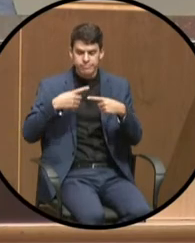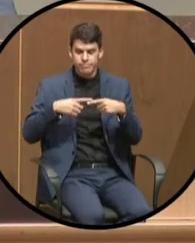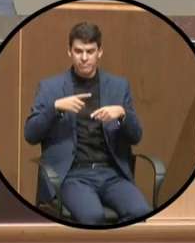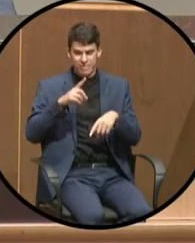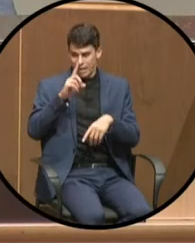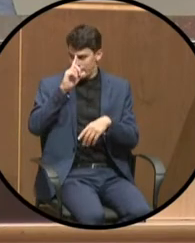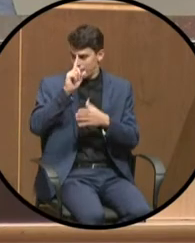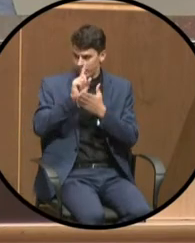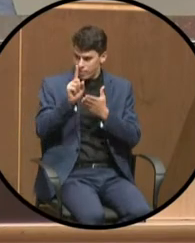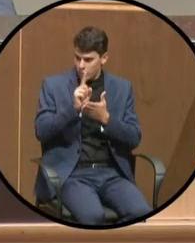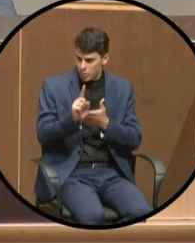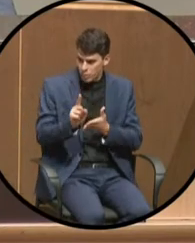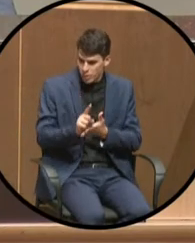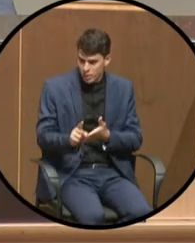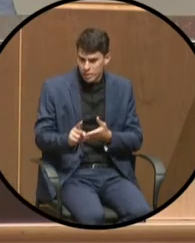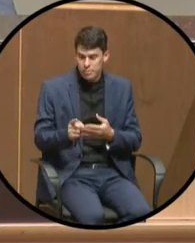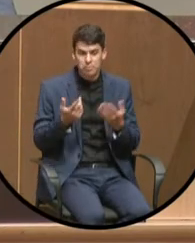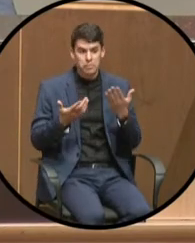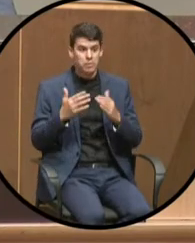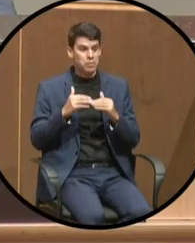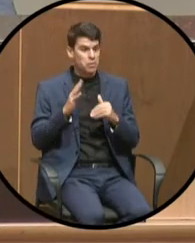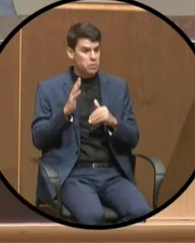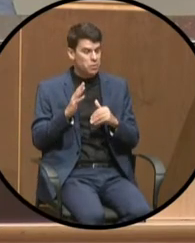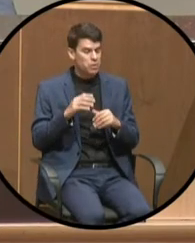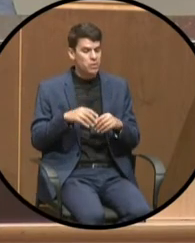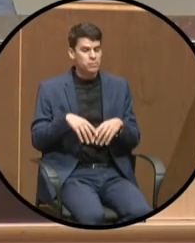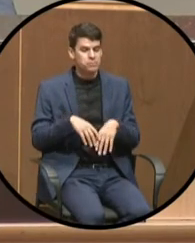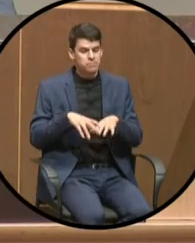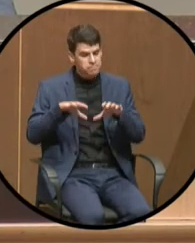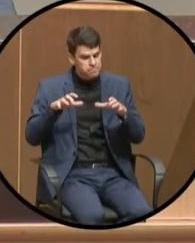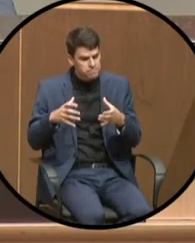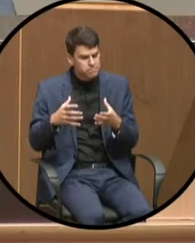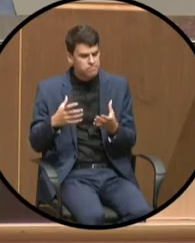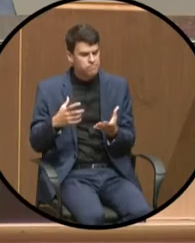every week, probably more frequently than that, going over